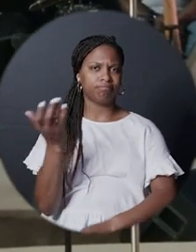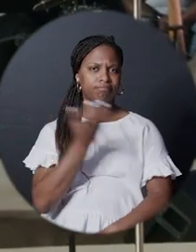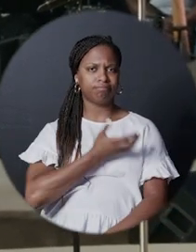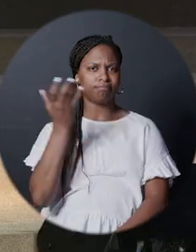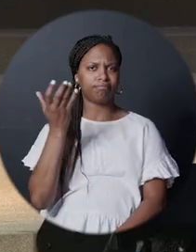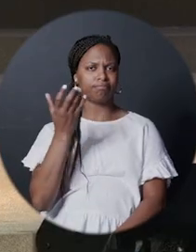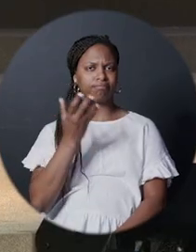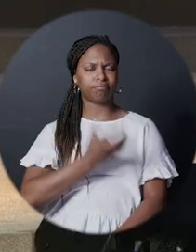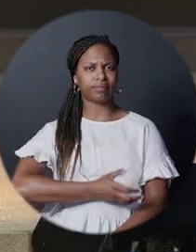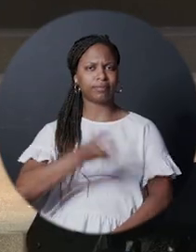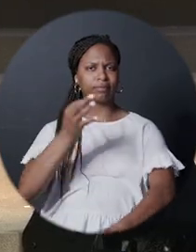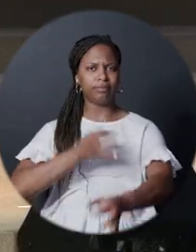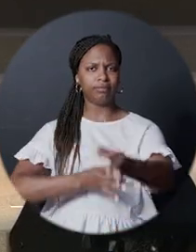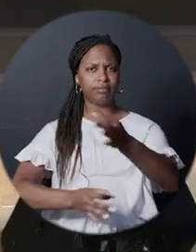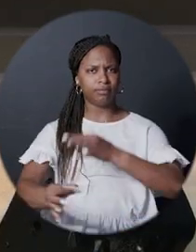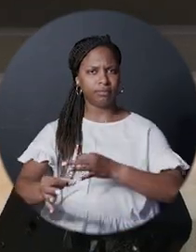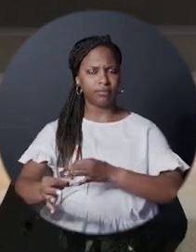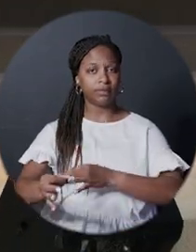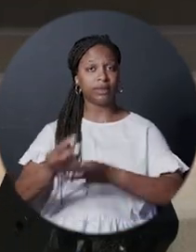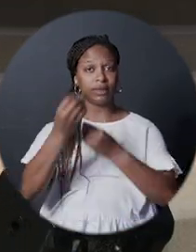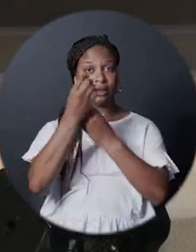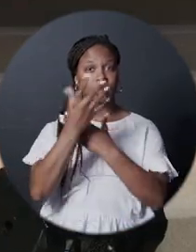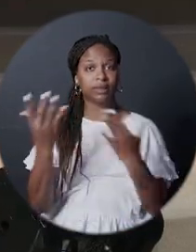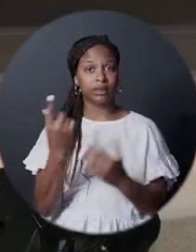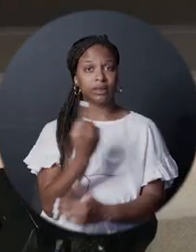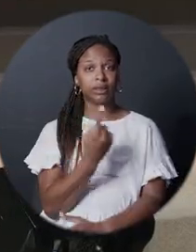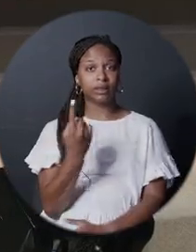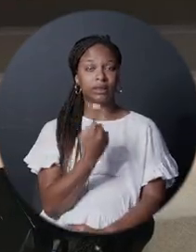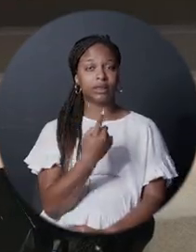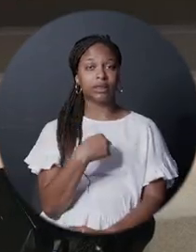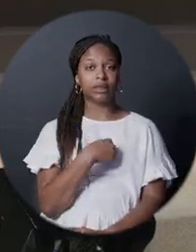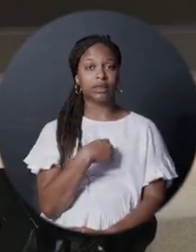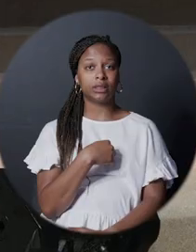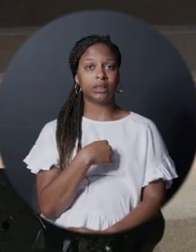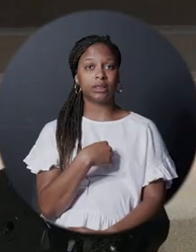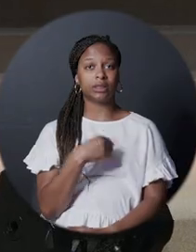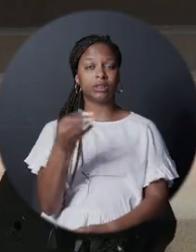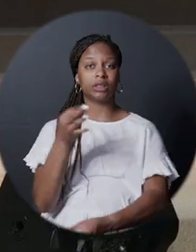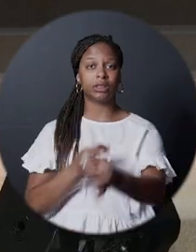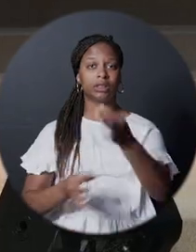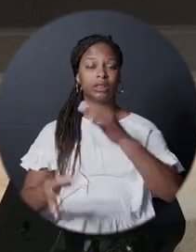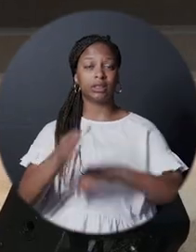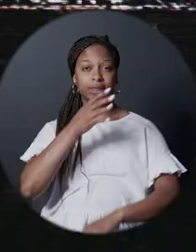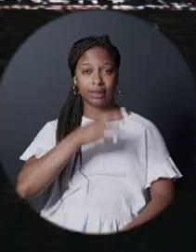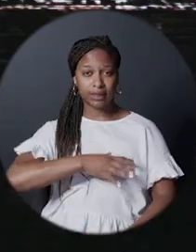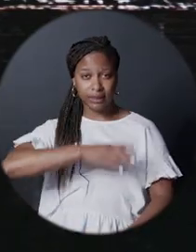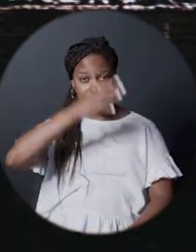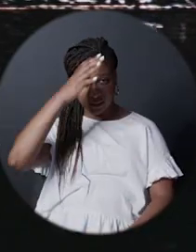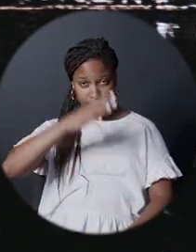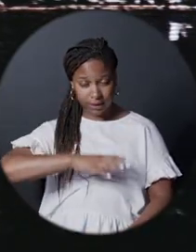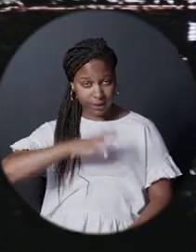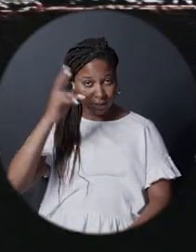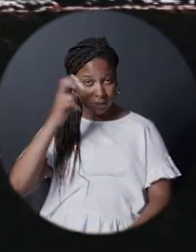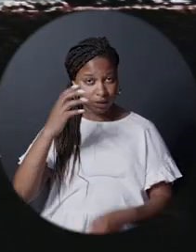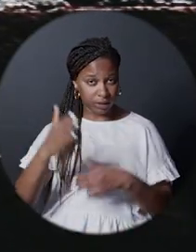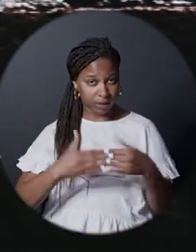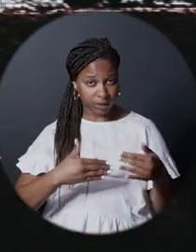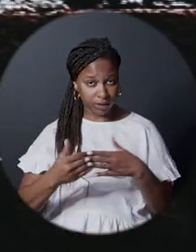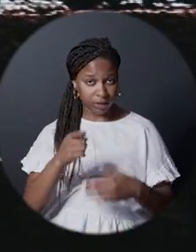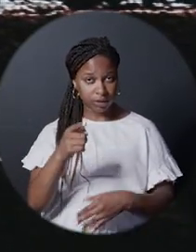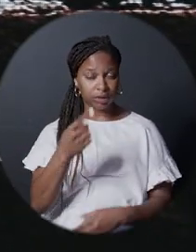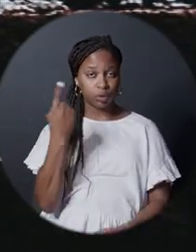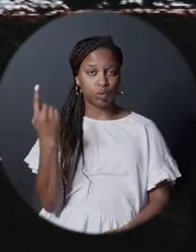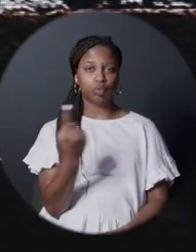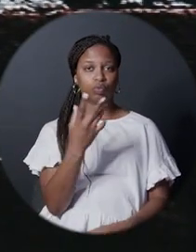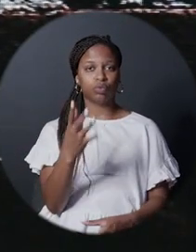replacement. No, I'm sending a replacement. And let me tell you something. When I got that replacement, ladies and gentlemen, I hope you're